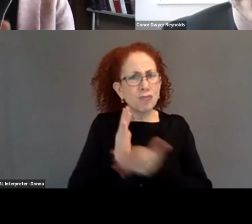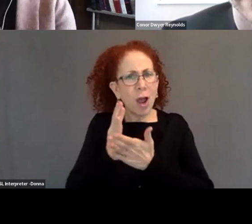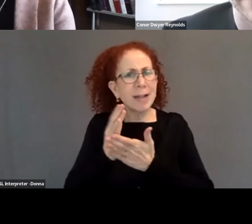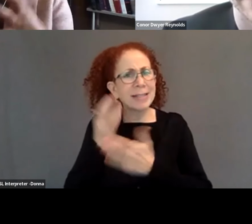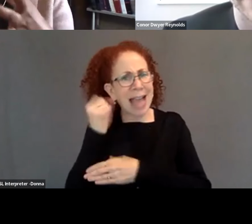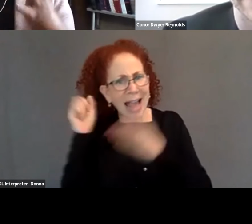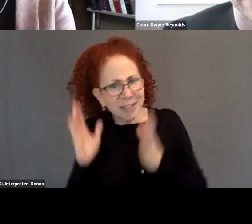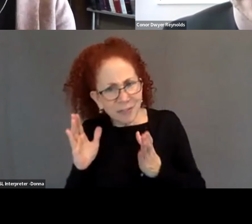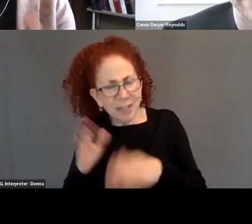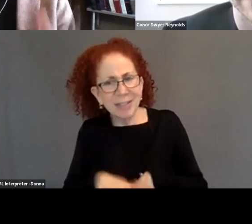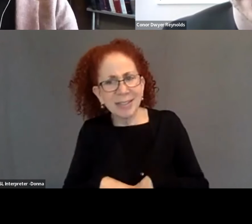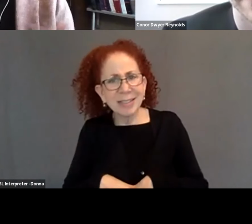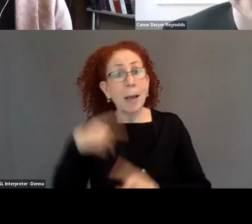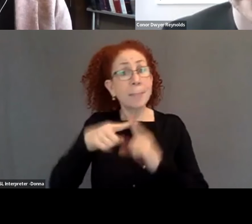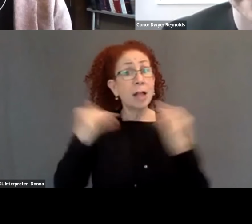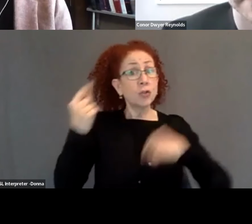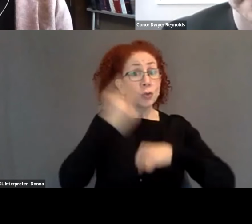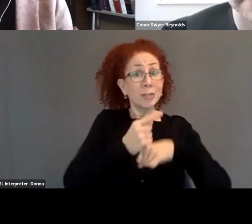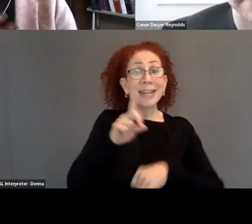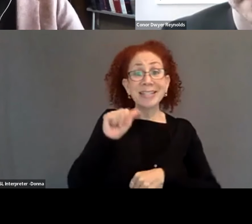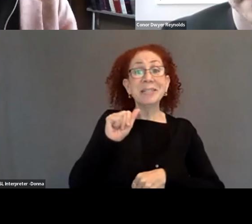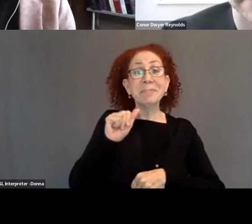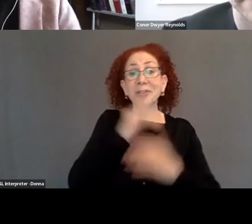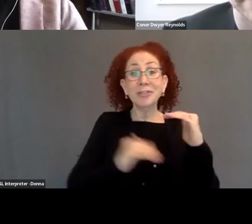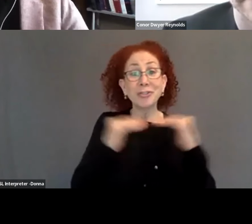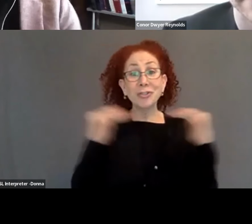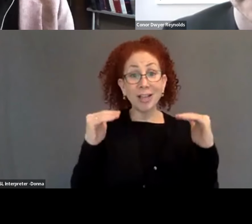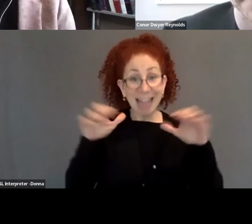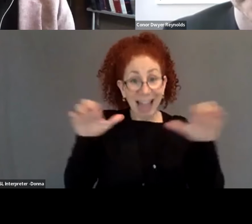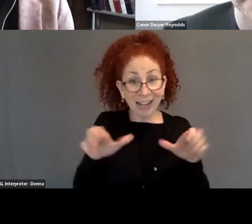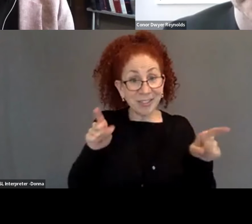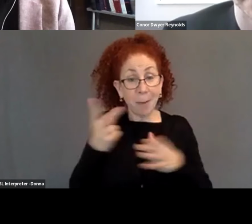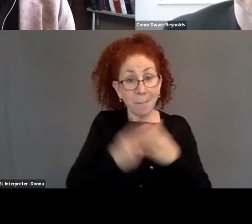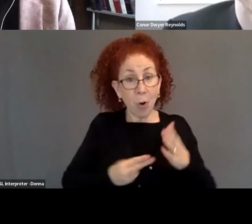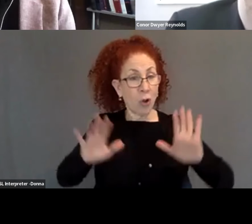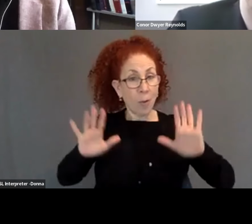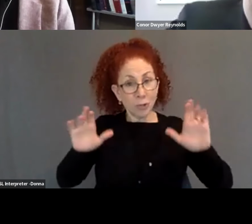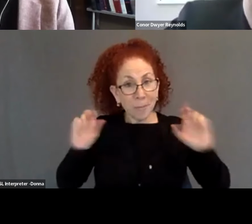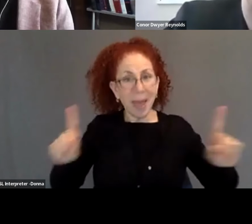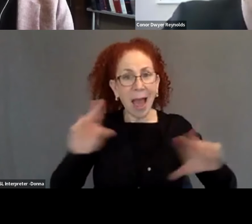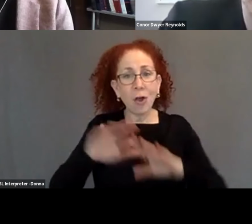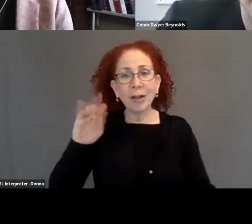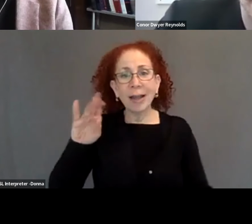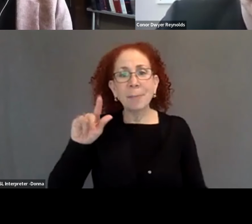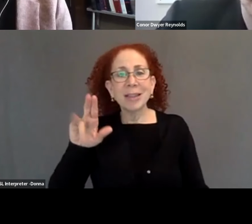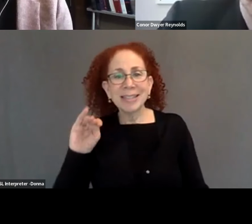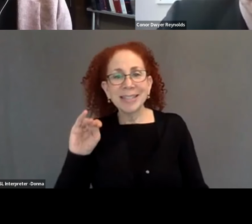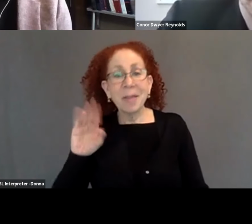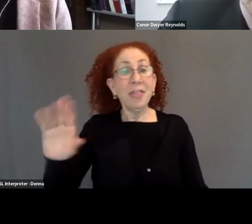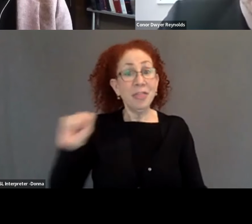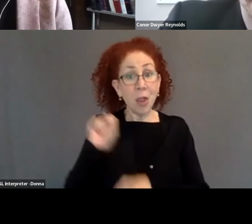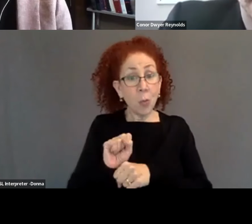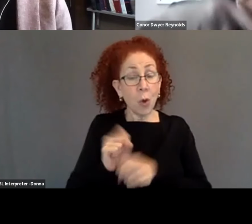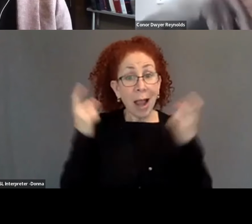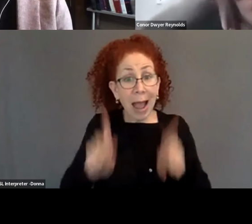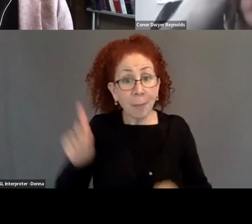activists and today disability justice advocates are doing to kind of push back on ableism, a lot of the work that they're doing is taking place